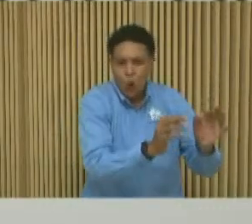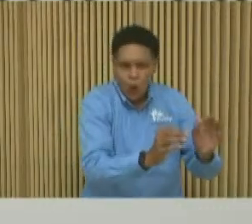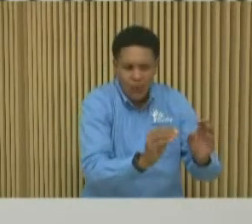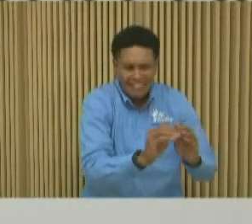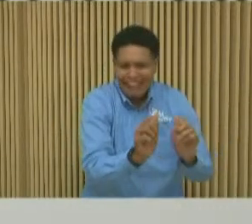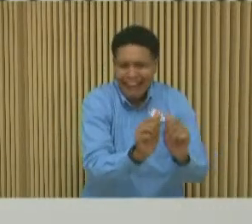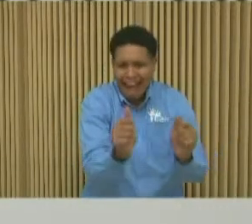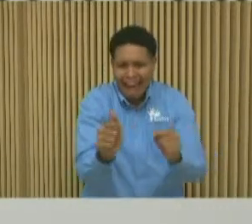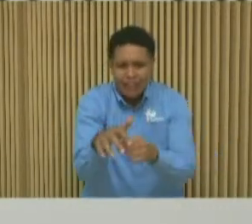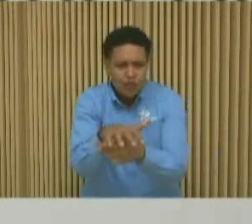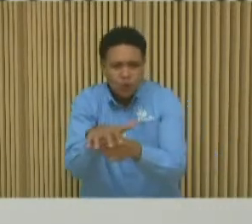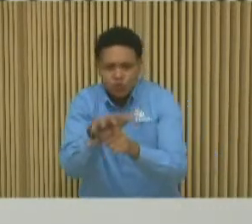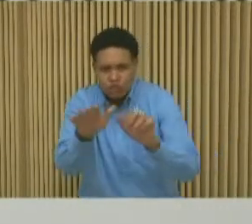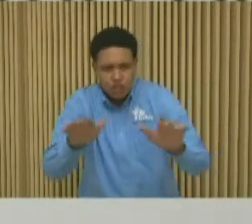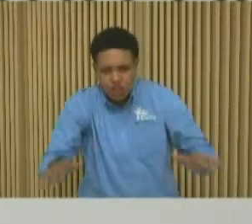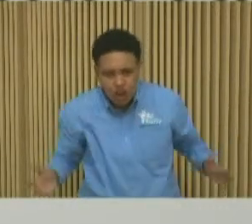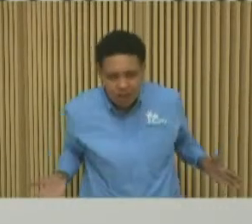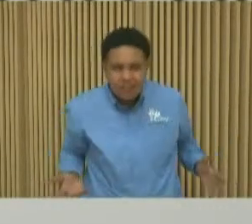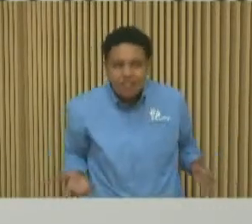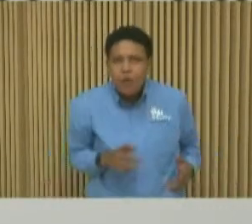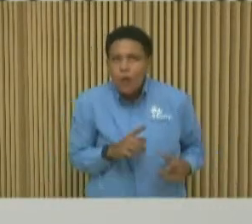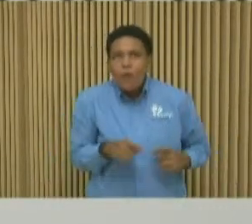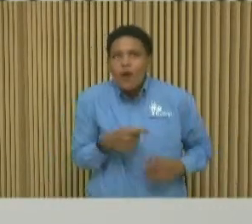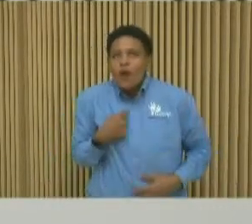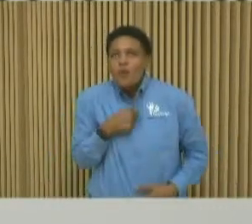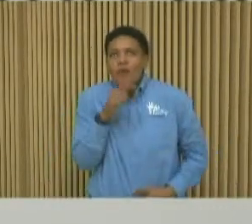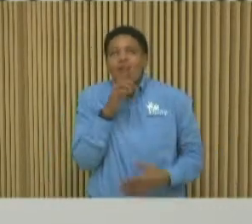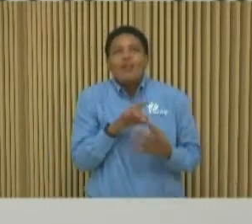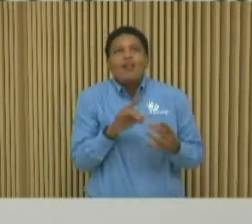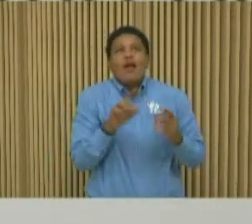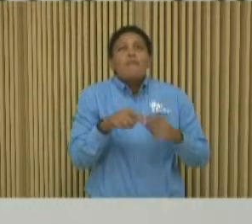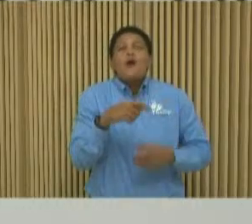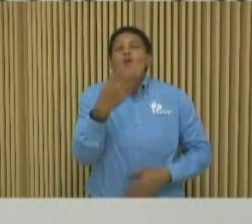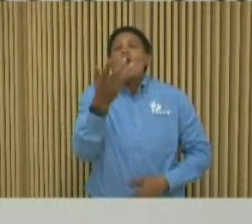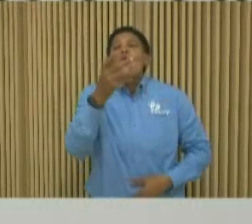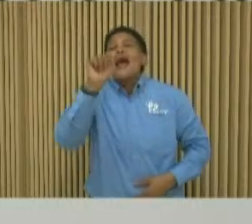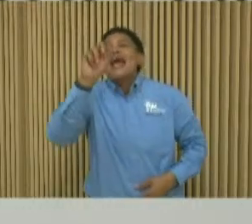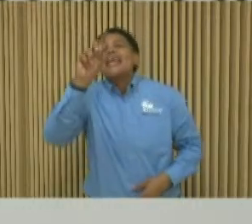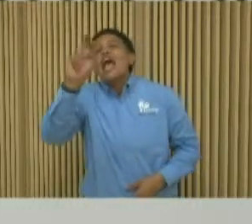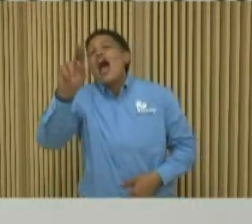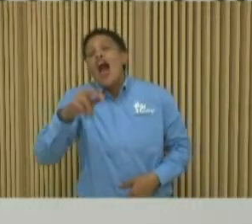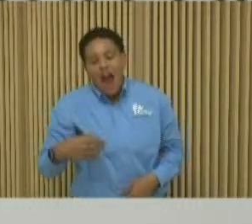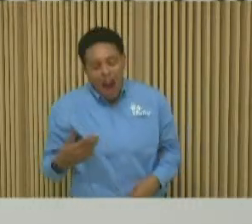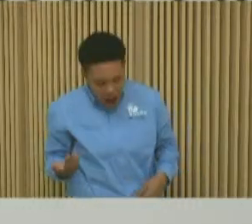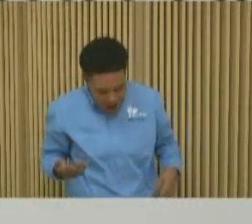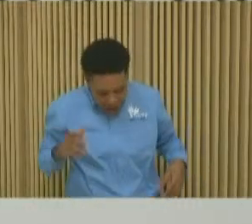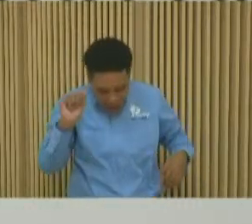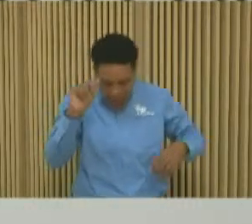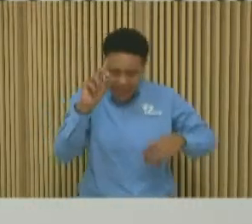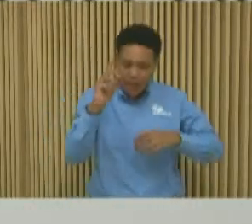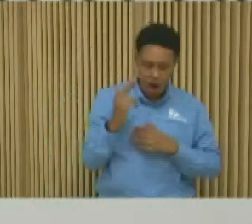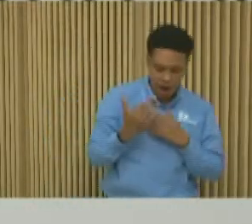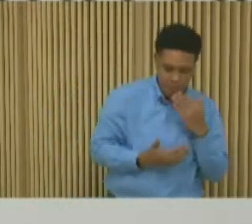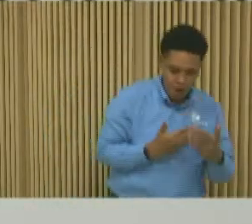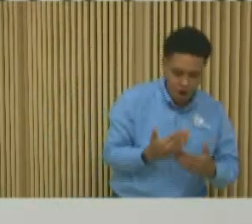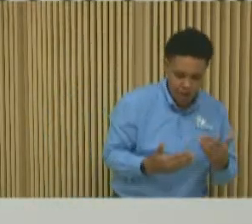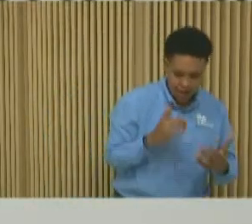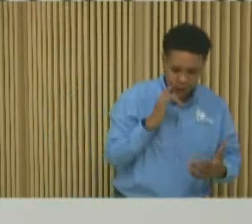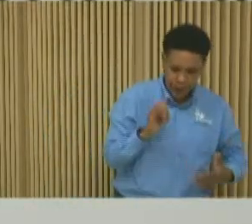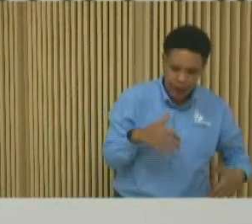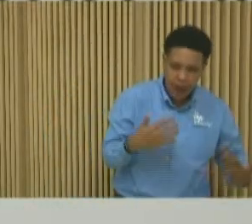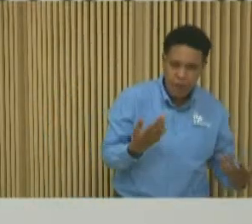any jurisdiction. So when we speak to ADR and ADR processes, we speak